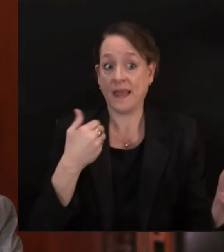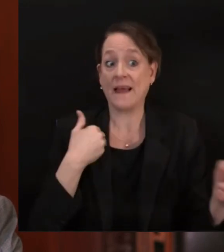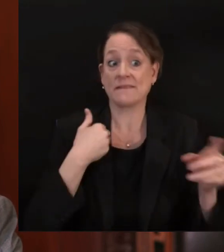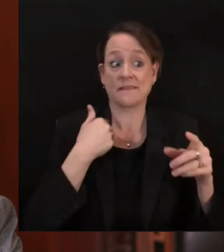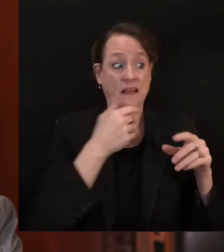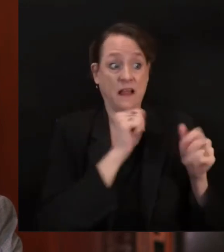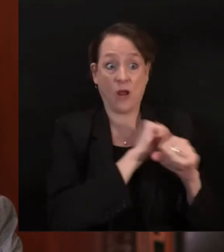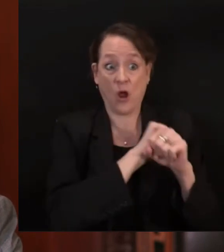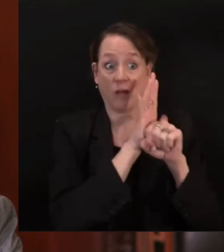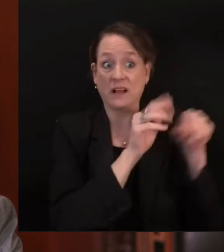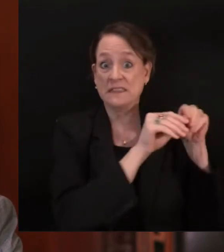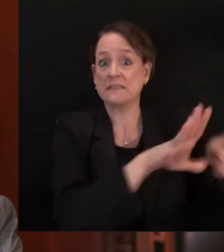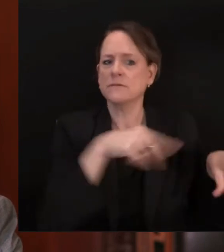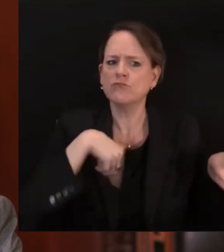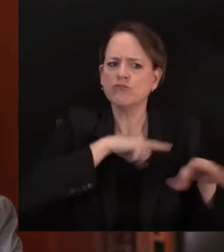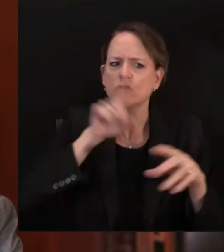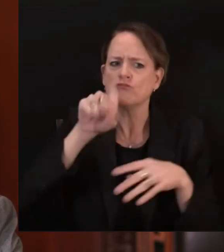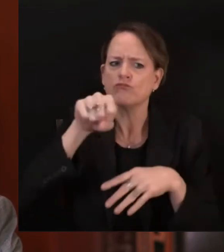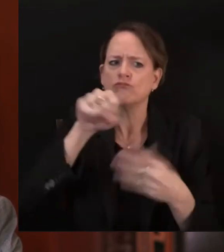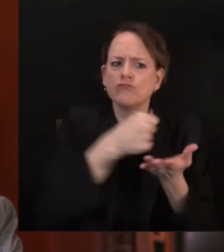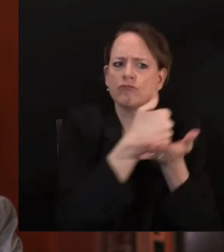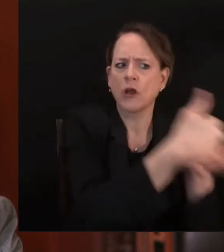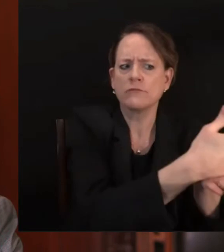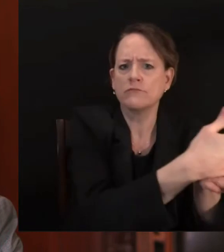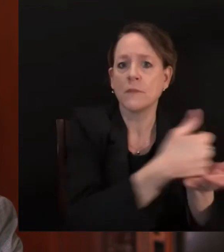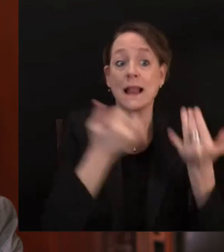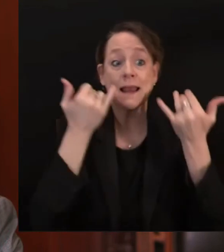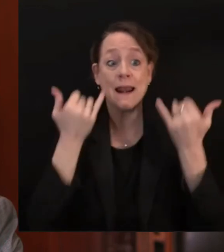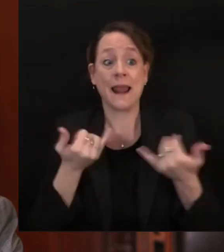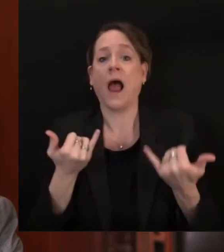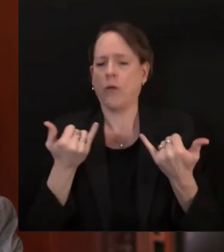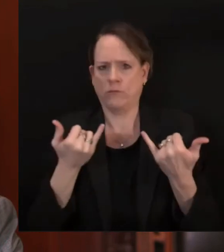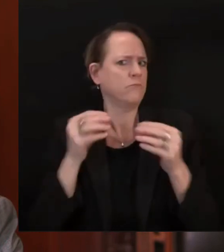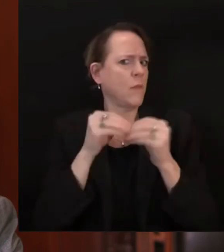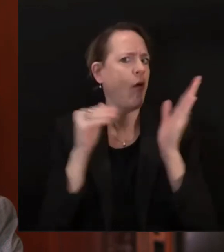the bottom line is that these tools don't work on their own. We must